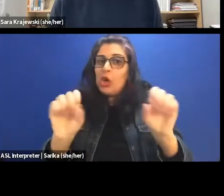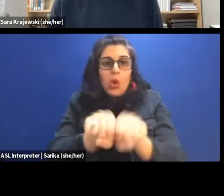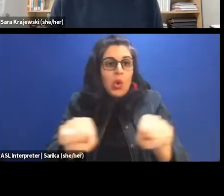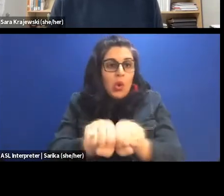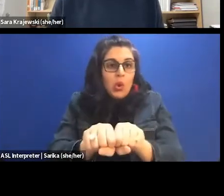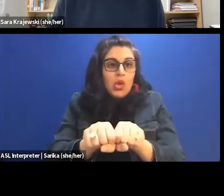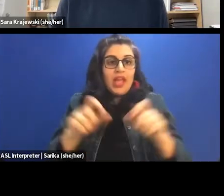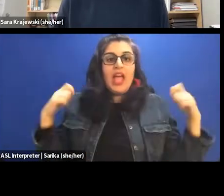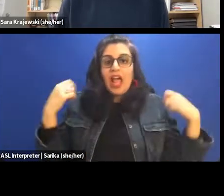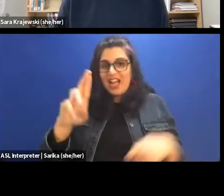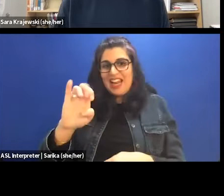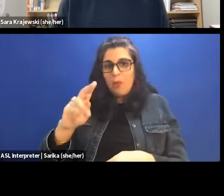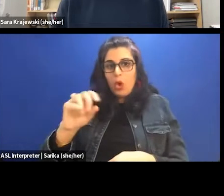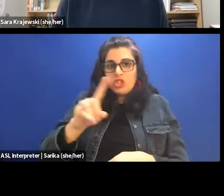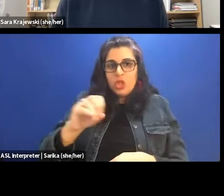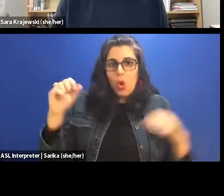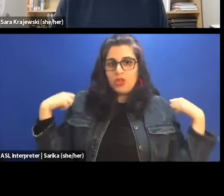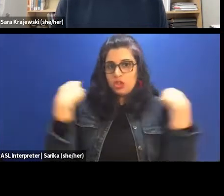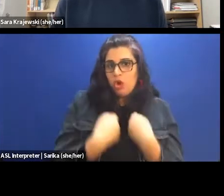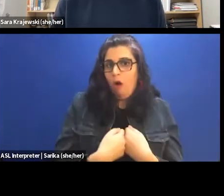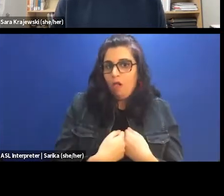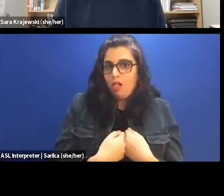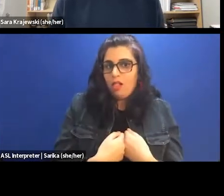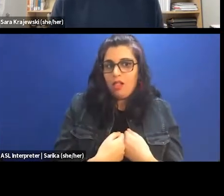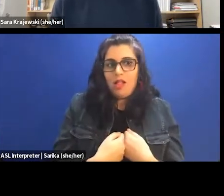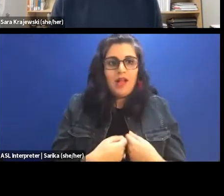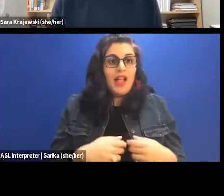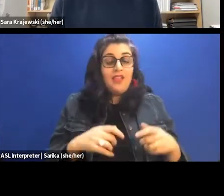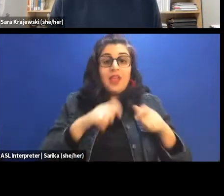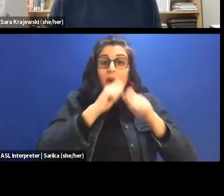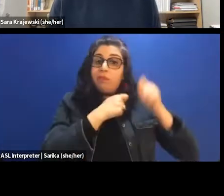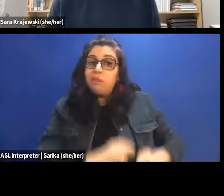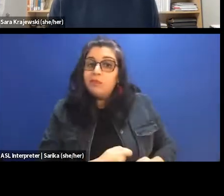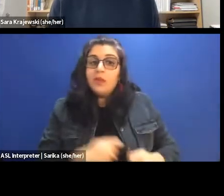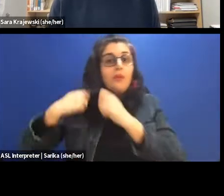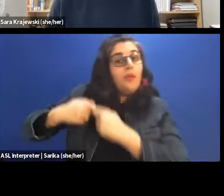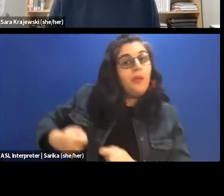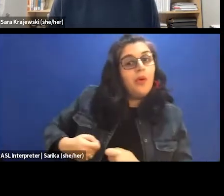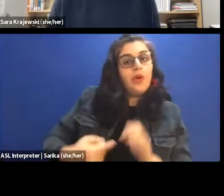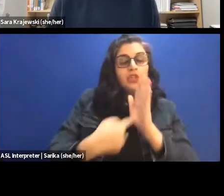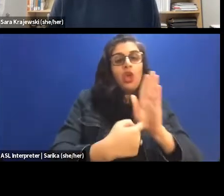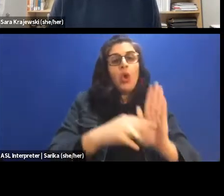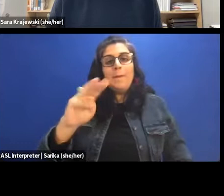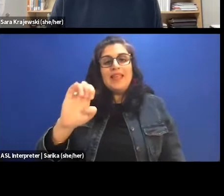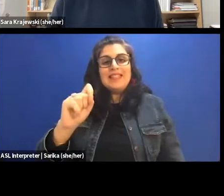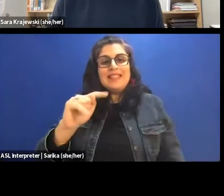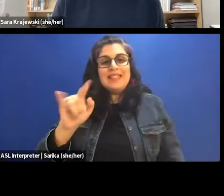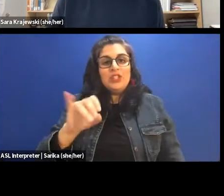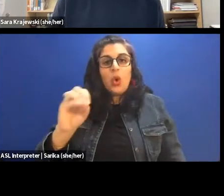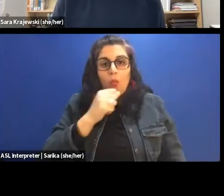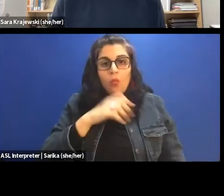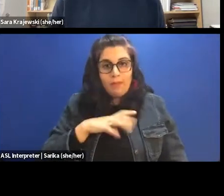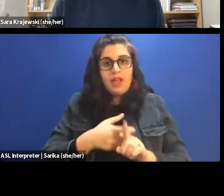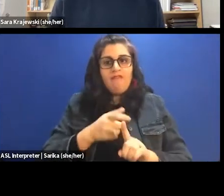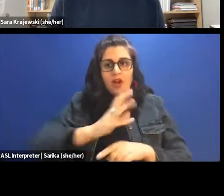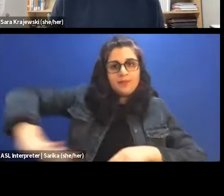shawls, and braided hair indicate they are indigenous or mestizo women from the countryside. The flowers